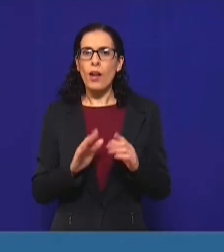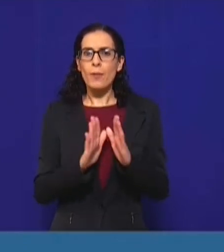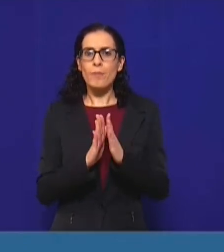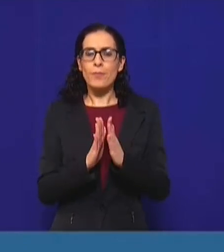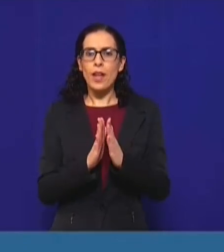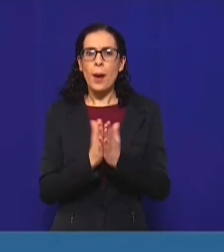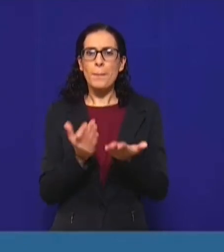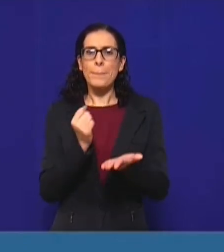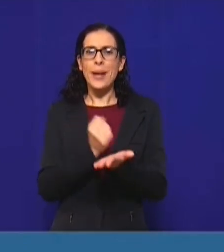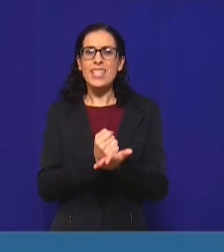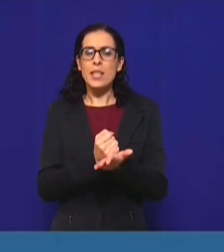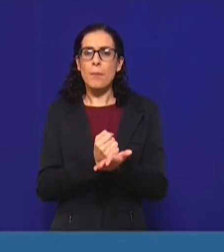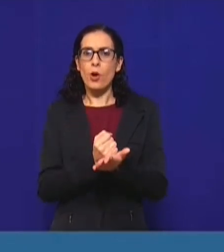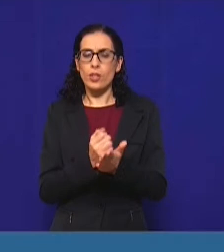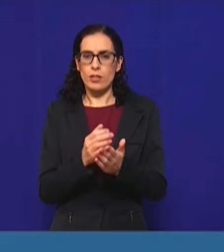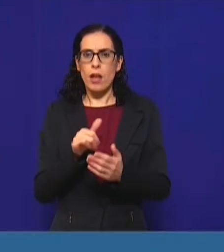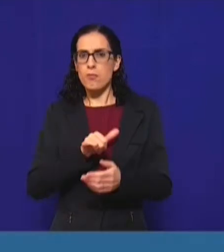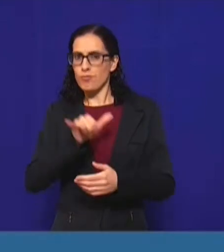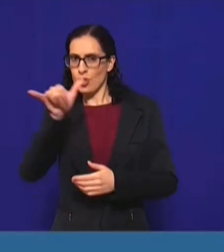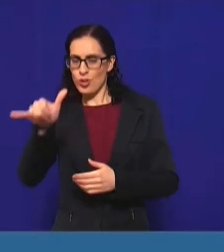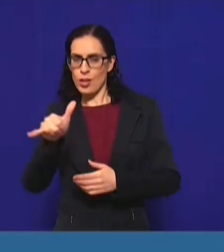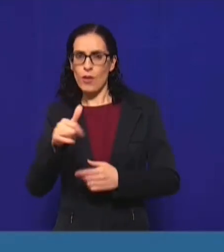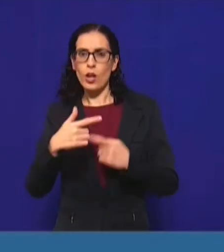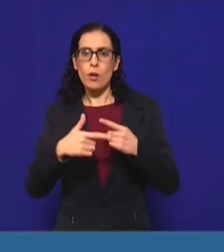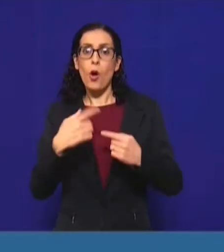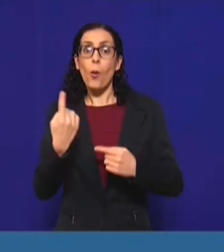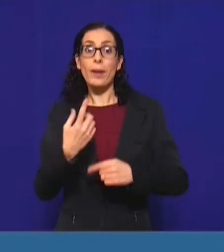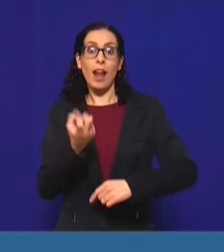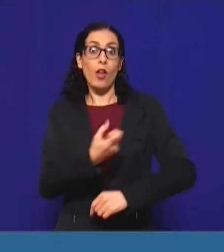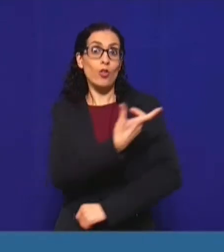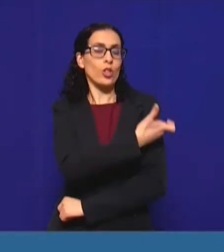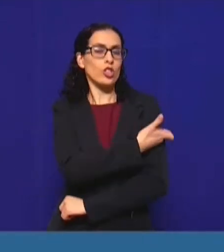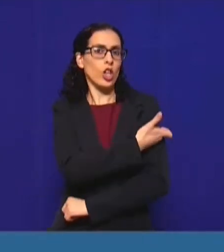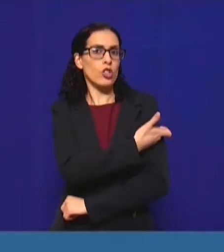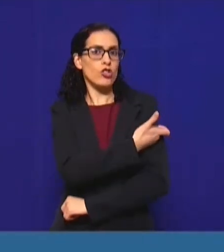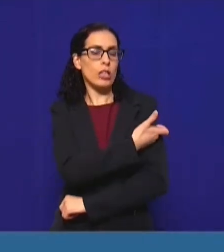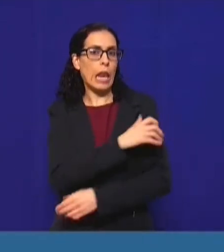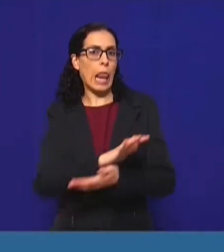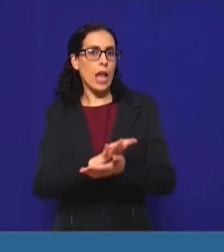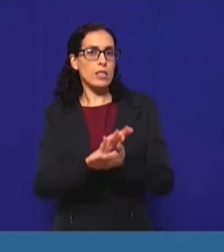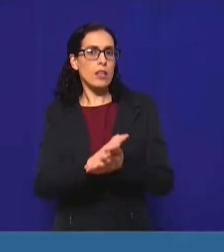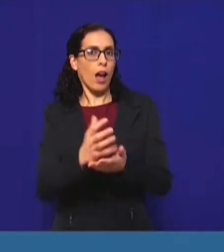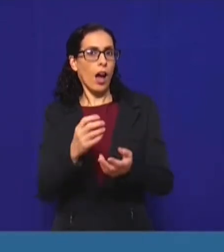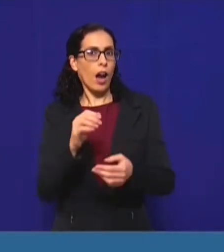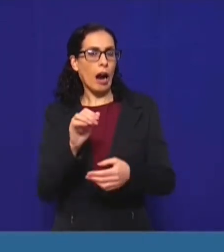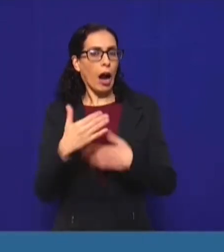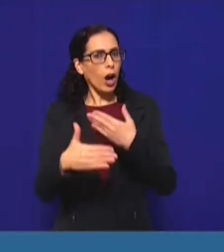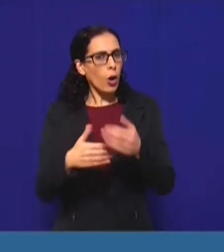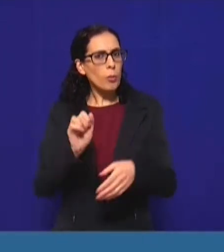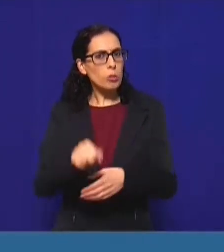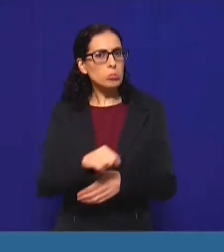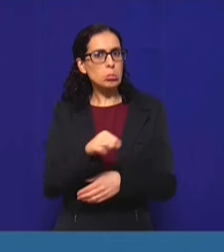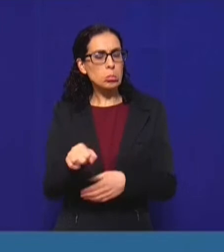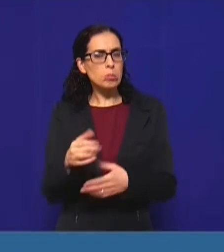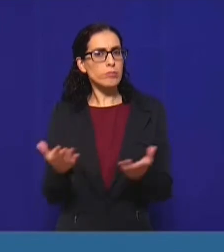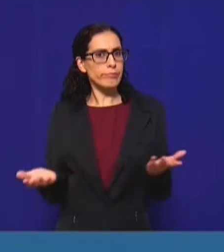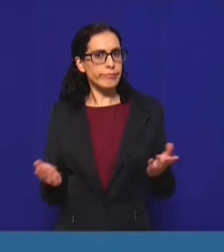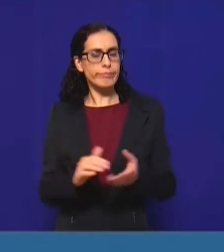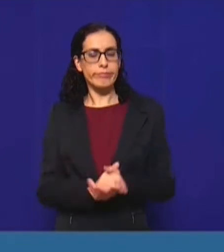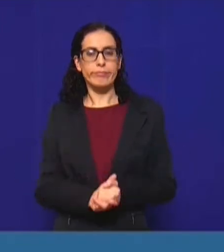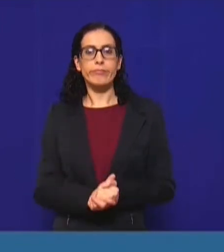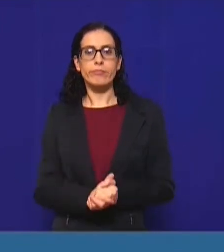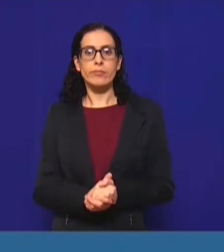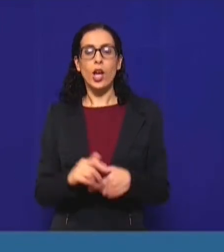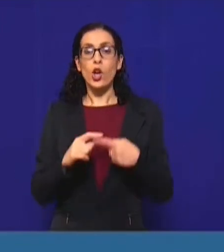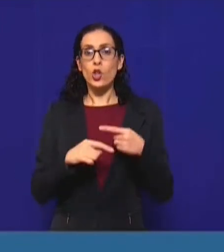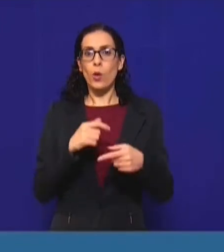fuq l-aġenda tal-mexxej Ewropej, xi żviluppi kien hemm dwar dan l-aspett. Grazzi. Fuq il-varjant